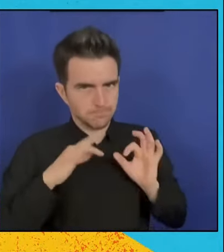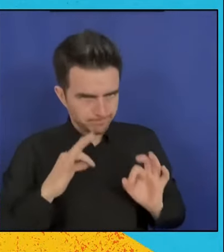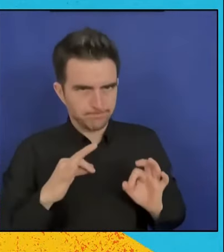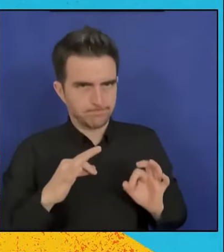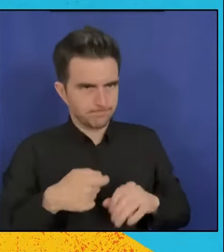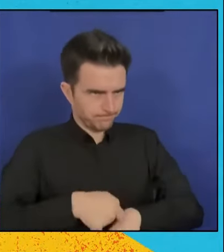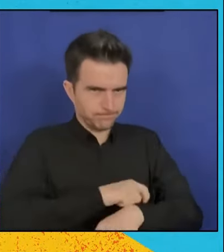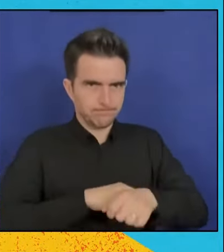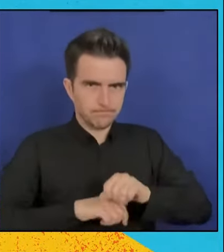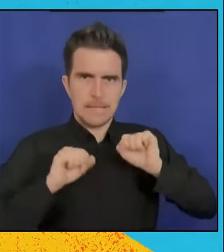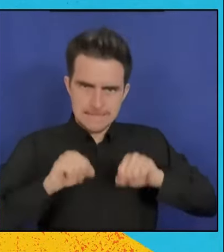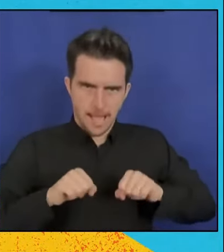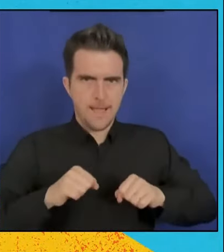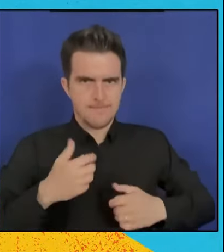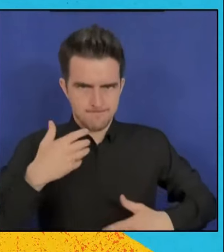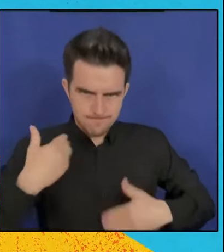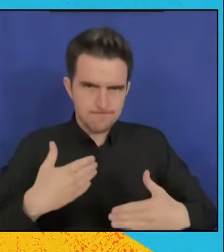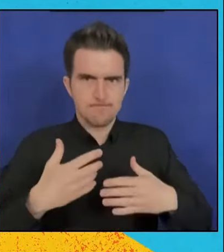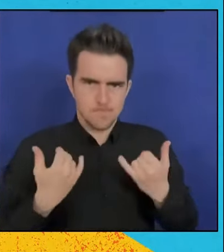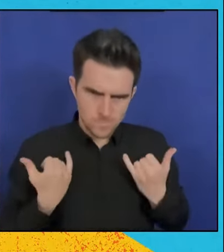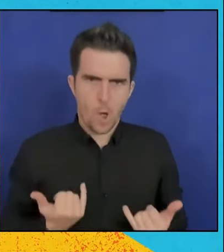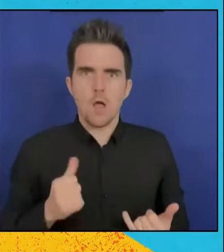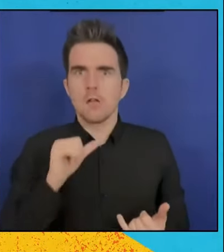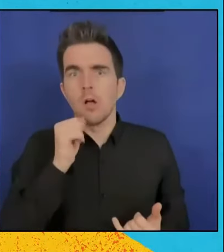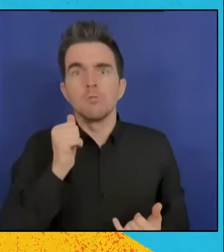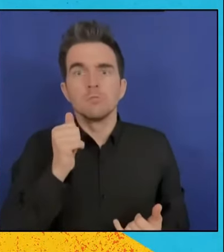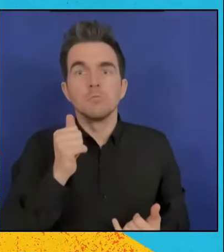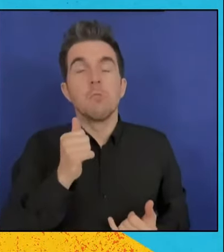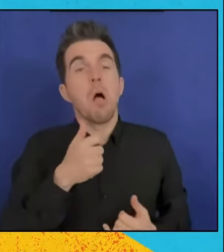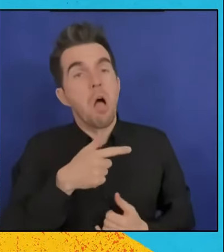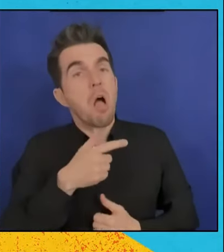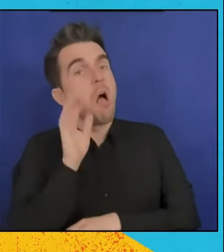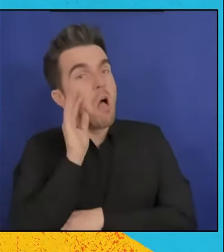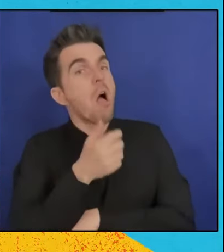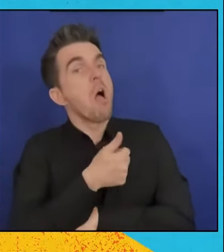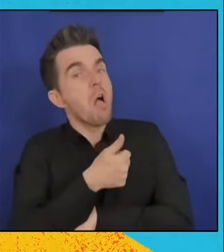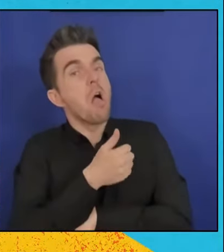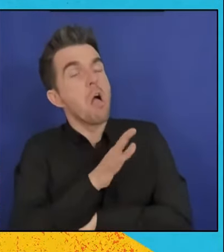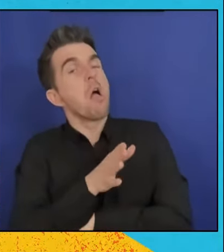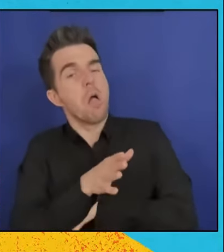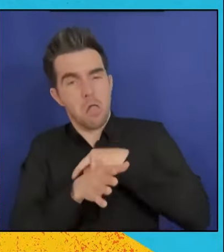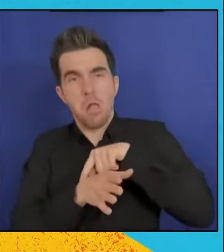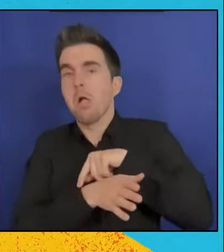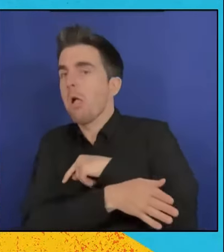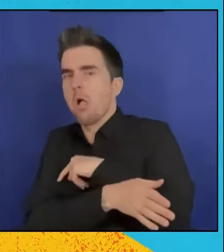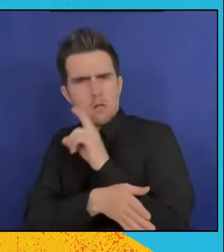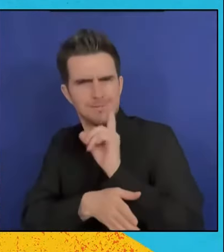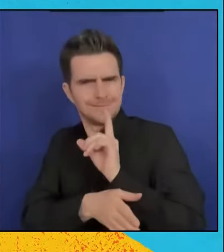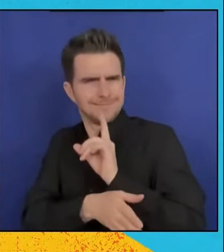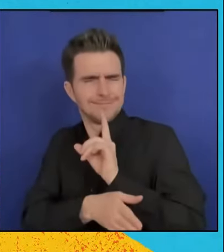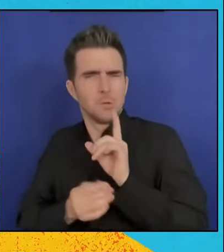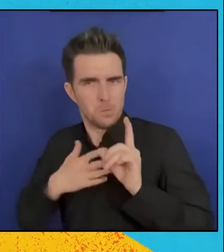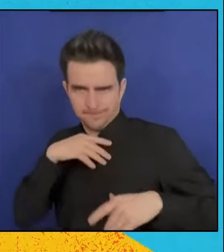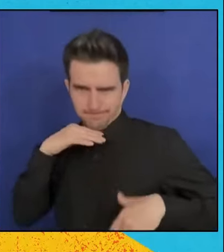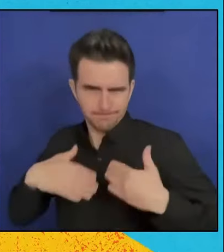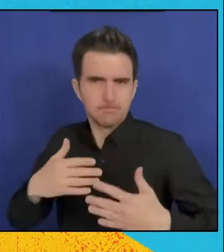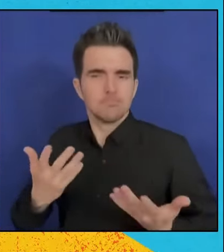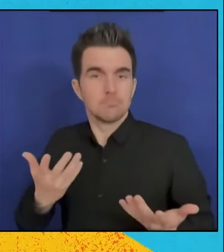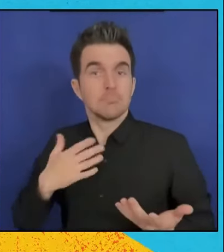Programme, we don't spend a lot of time in conference rooms generally, because we work where many of you live, where you are at home, across the world in